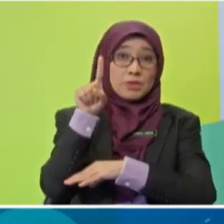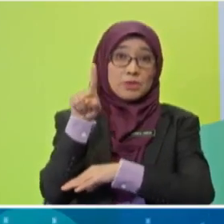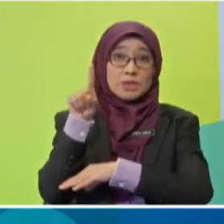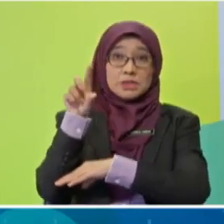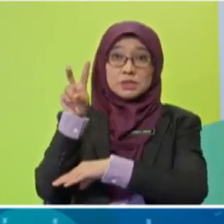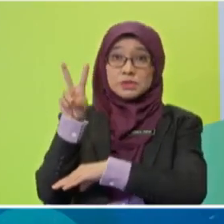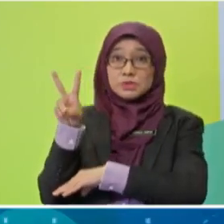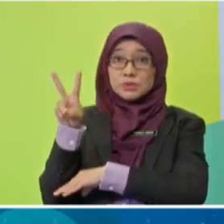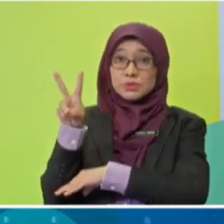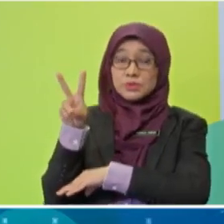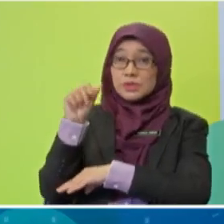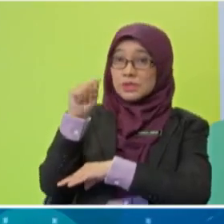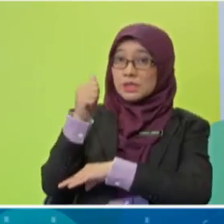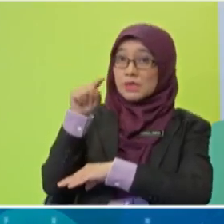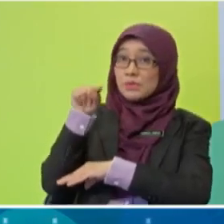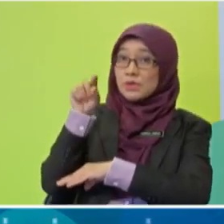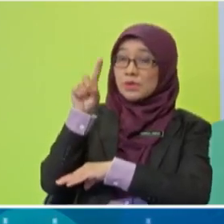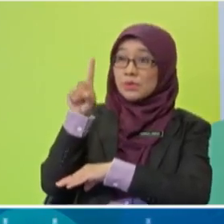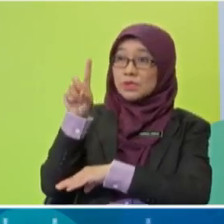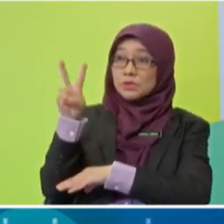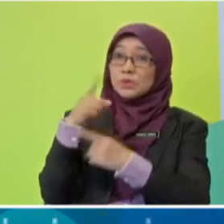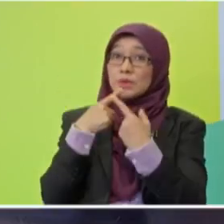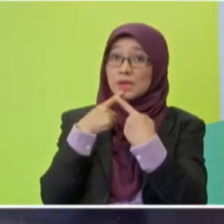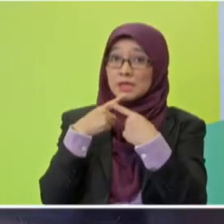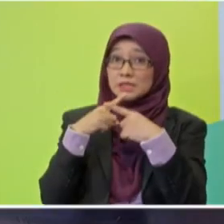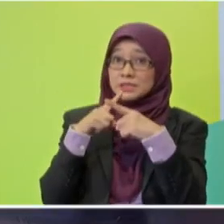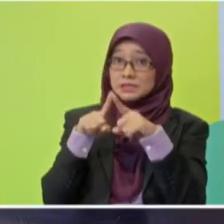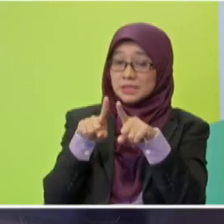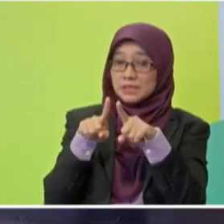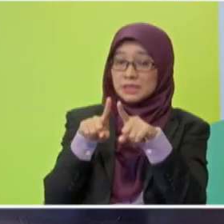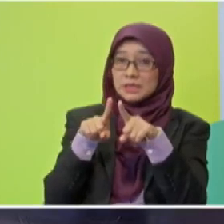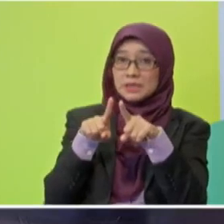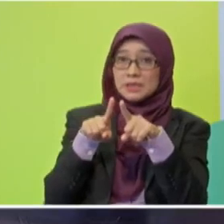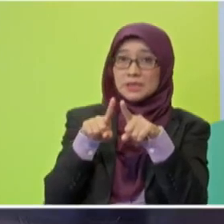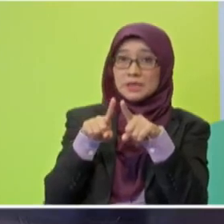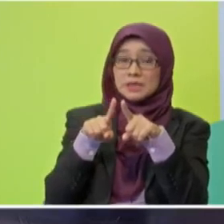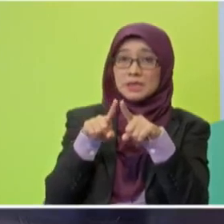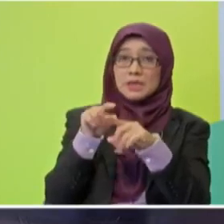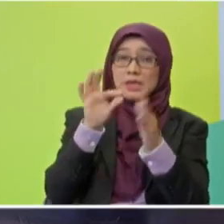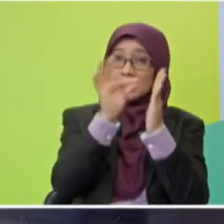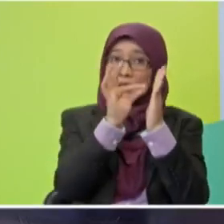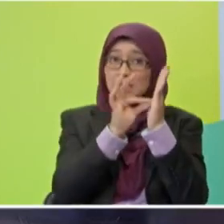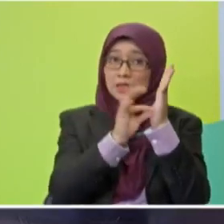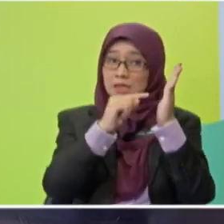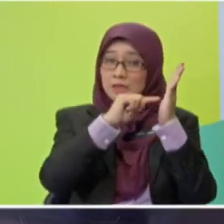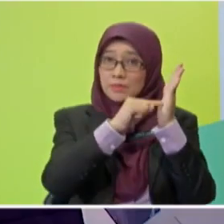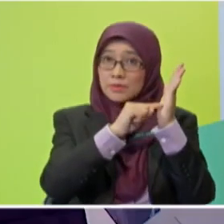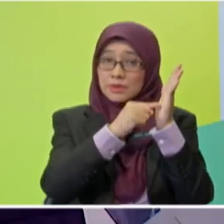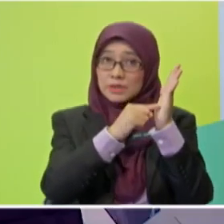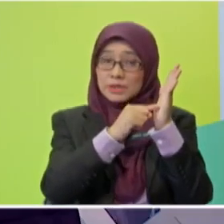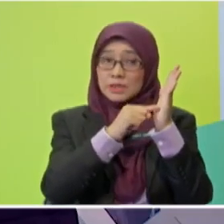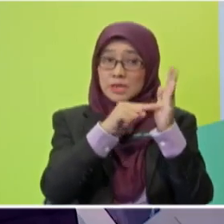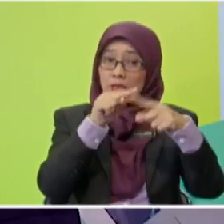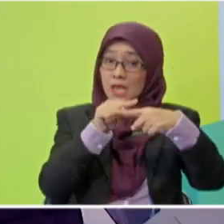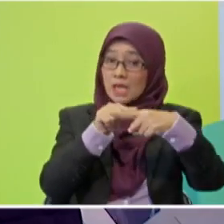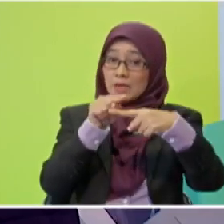or 10.12. Okay. Well, okay. In this case, we count the decimal places.